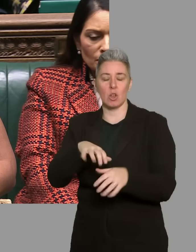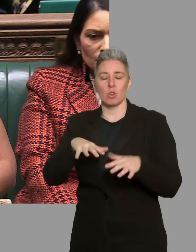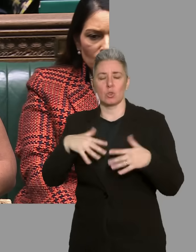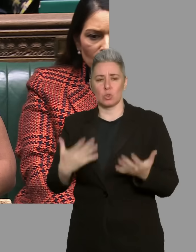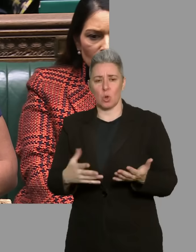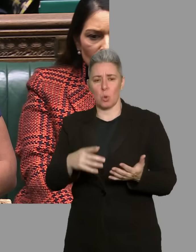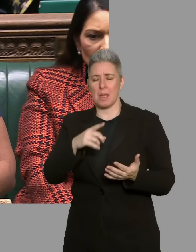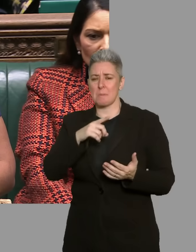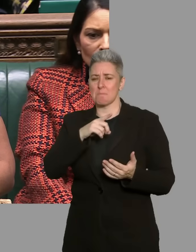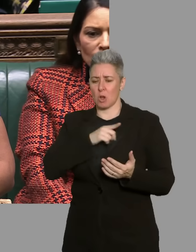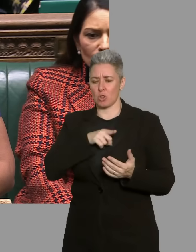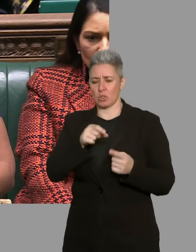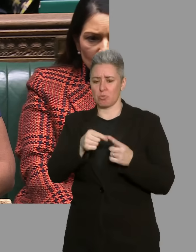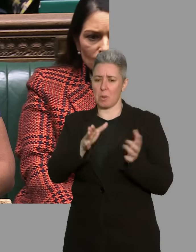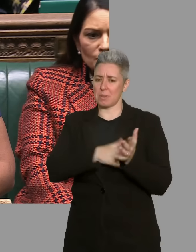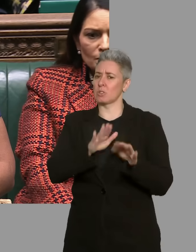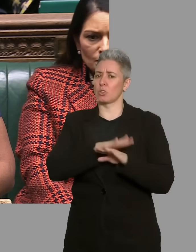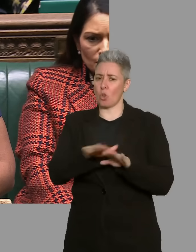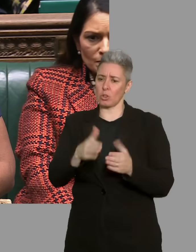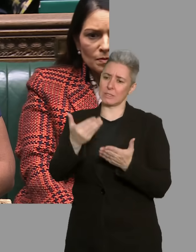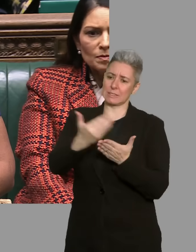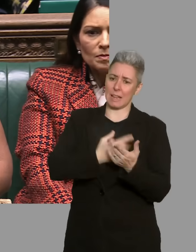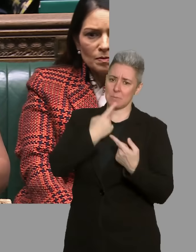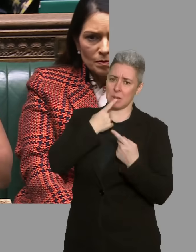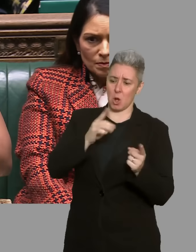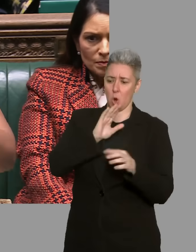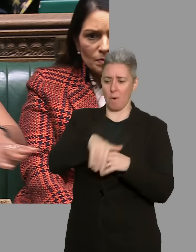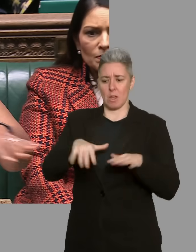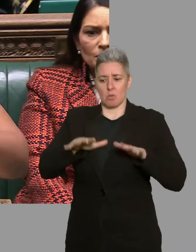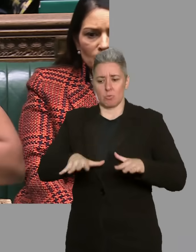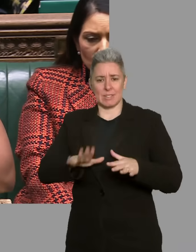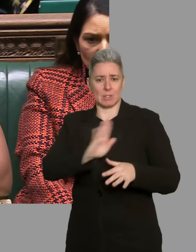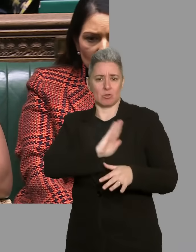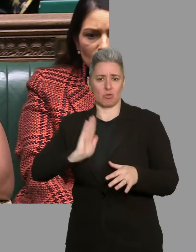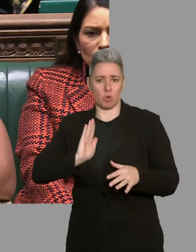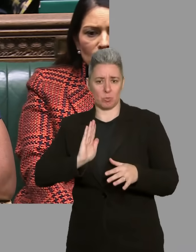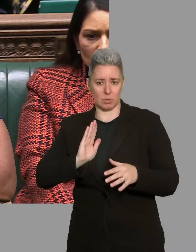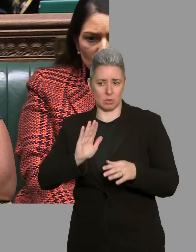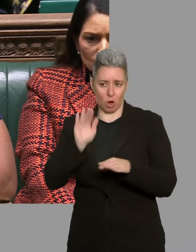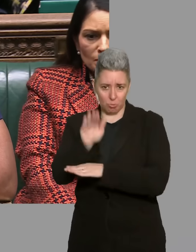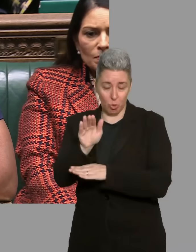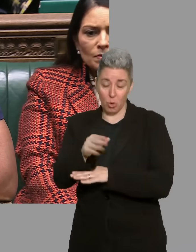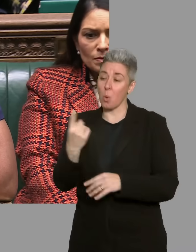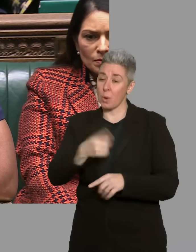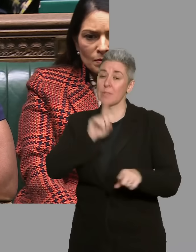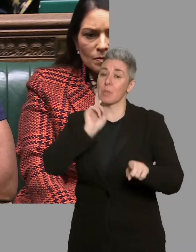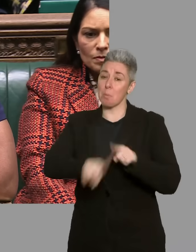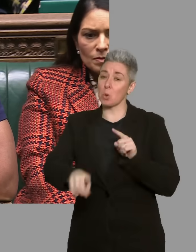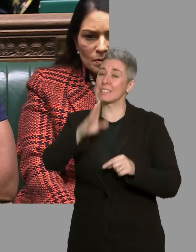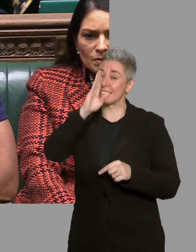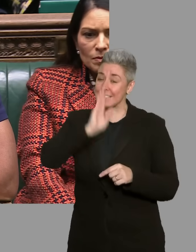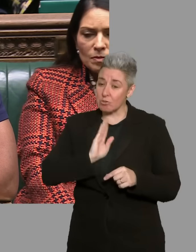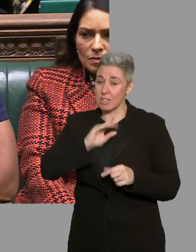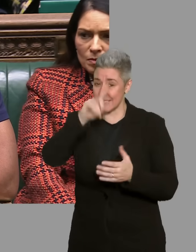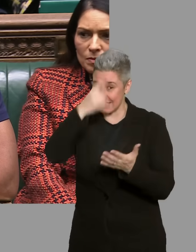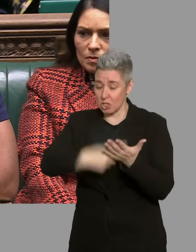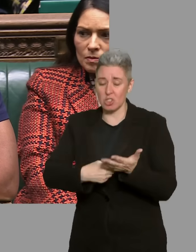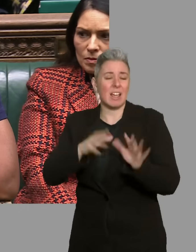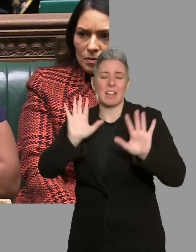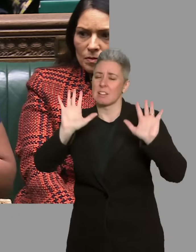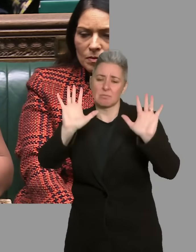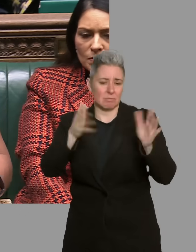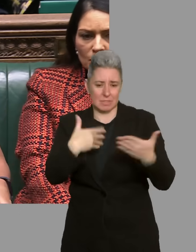troops abroad, one of the most serious decisions a government and a parliament can take, irrespective of what he says, can he at